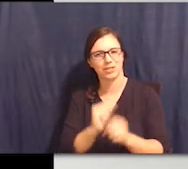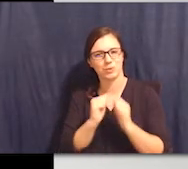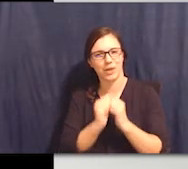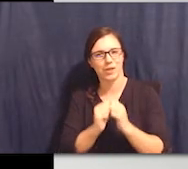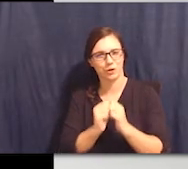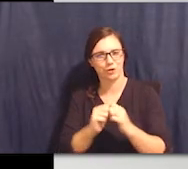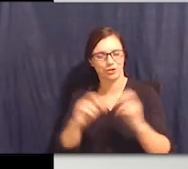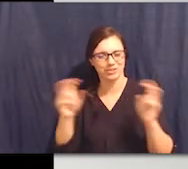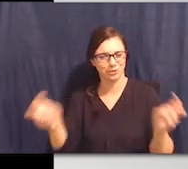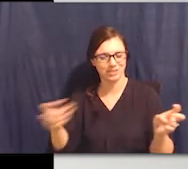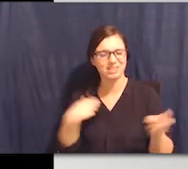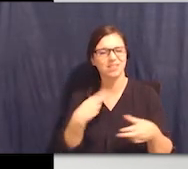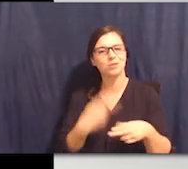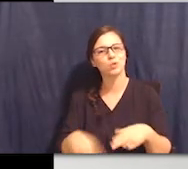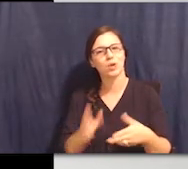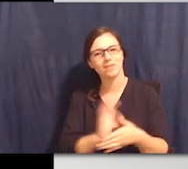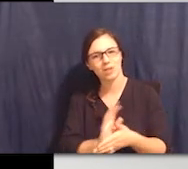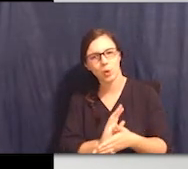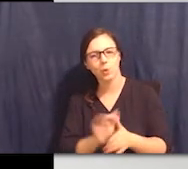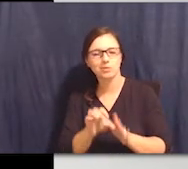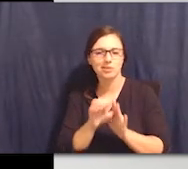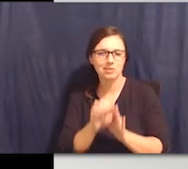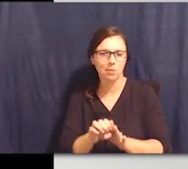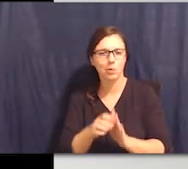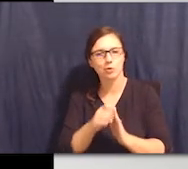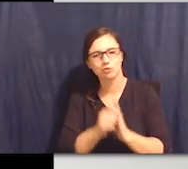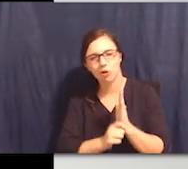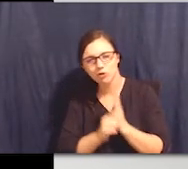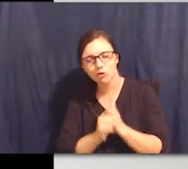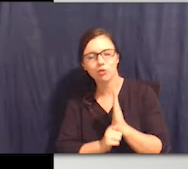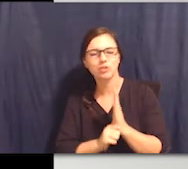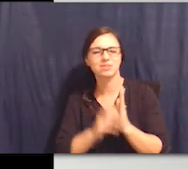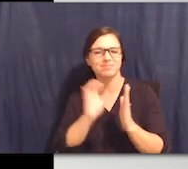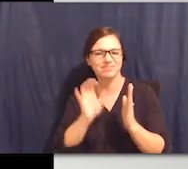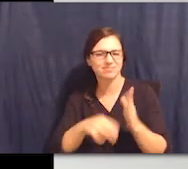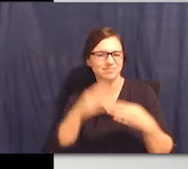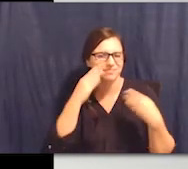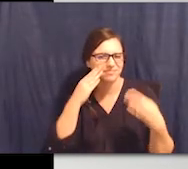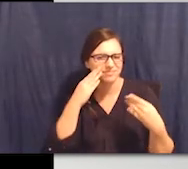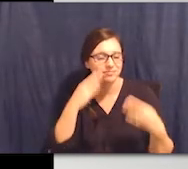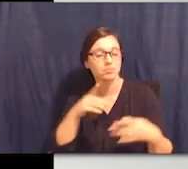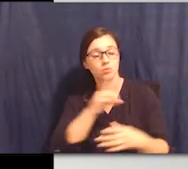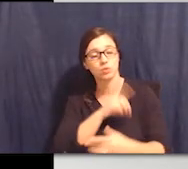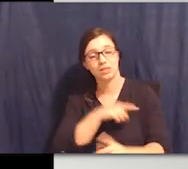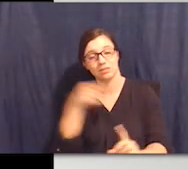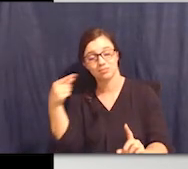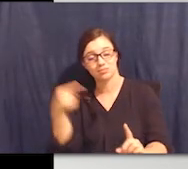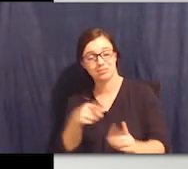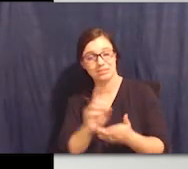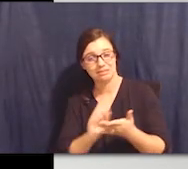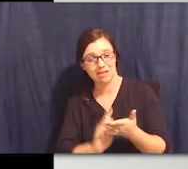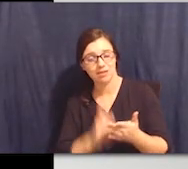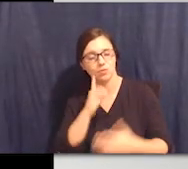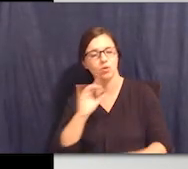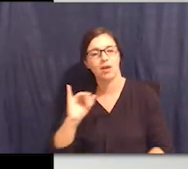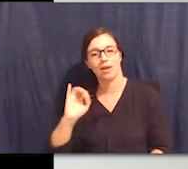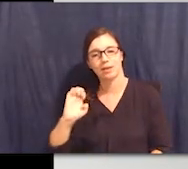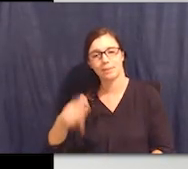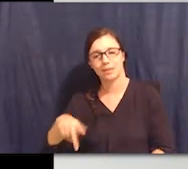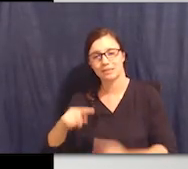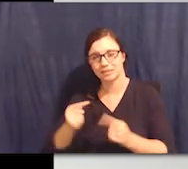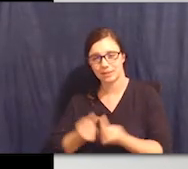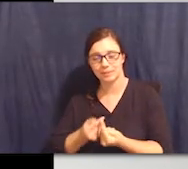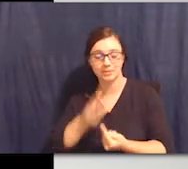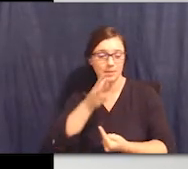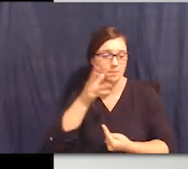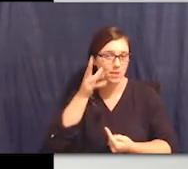short videos, kind of examples, some articles too. And it's really designed for IEP teams and